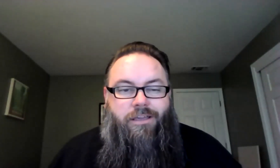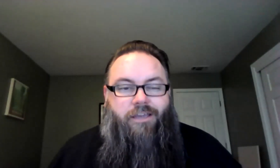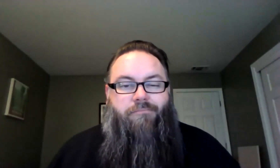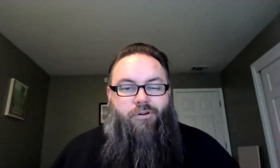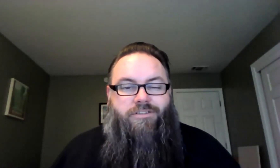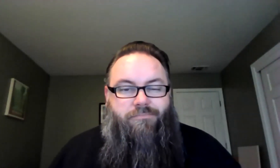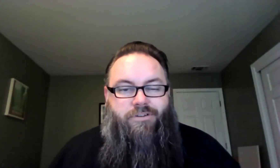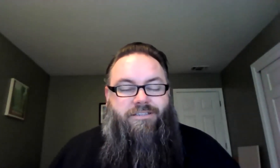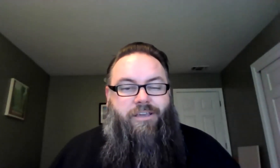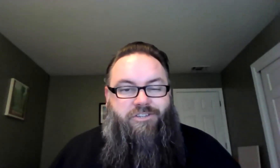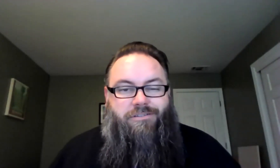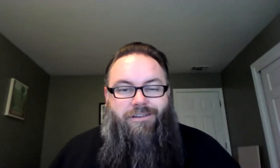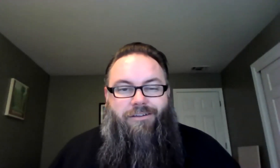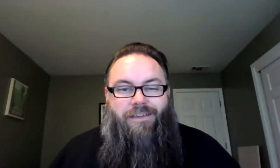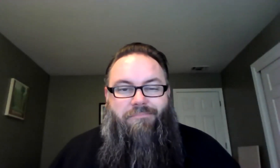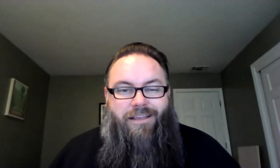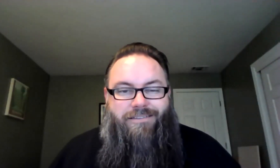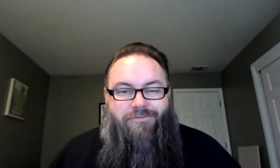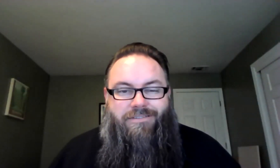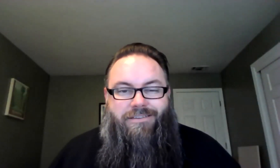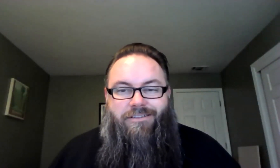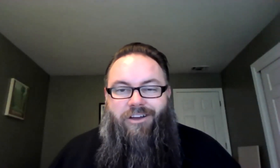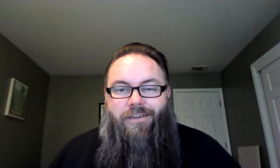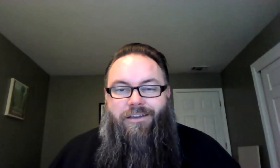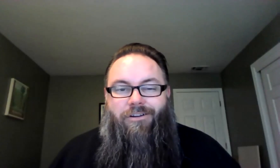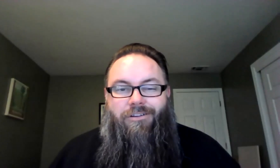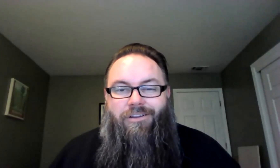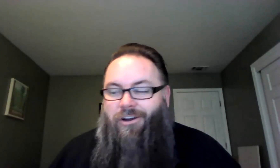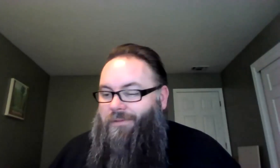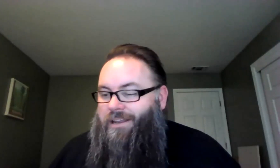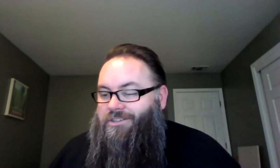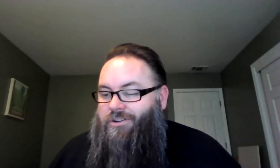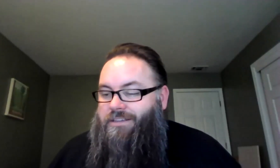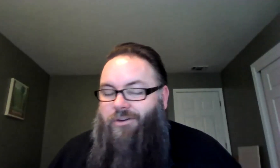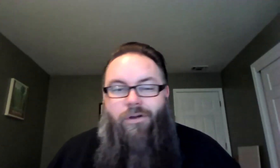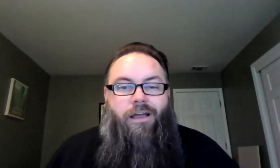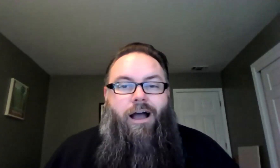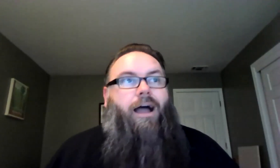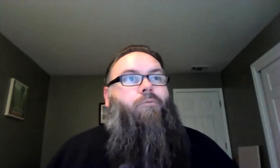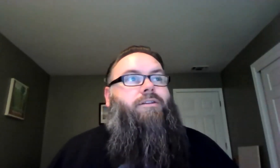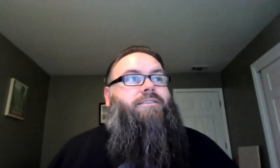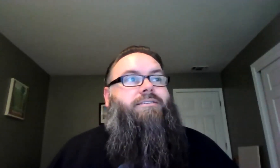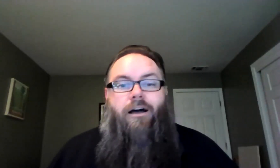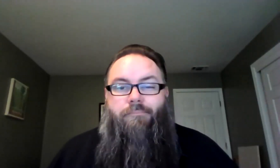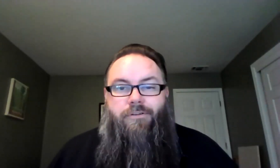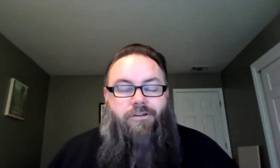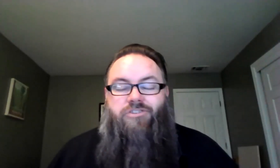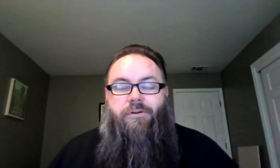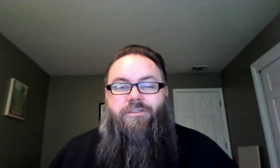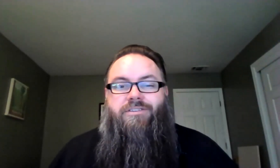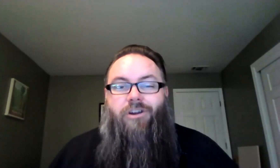to in-person participation in meetings. That was a topic at our meeting yesterday. So I want to